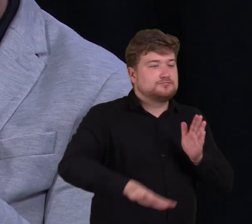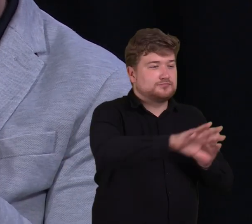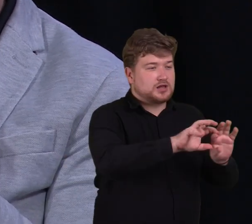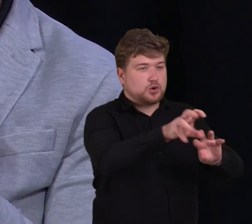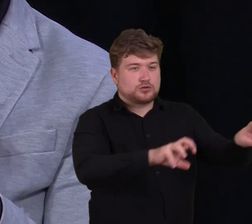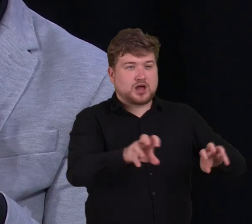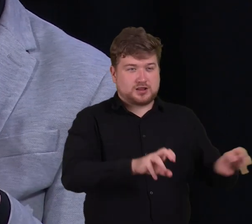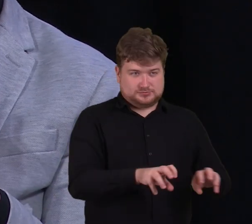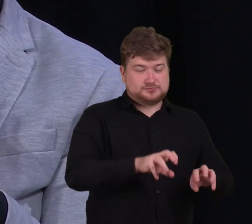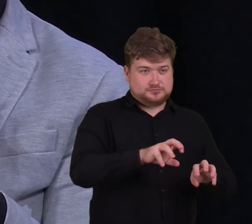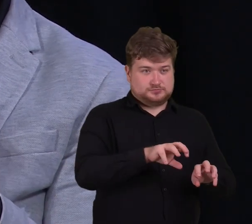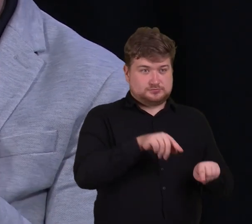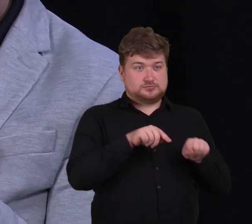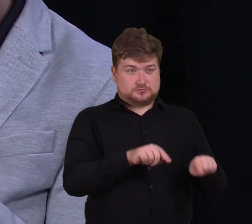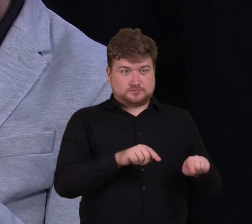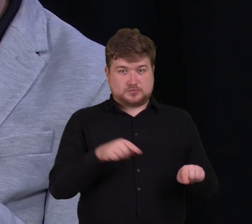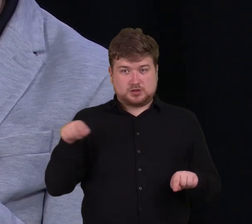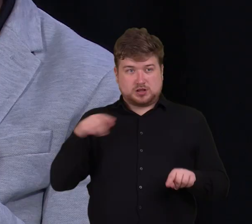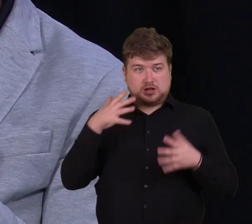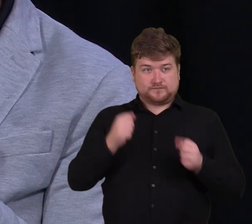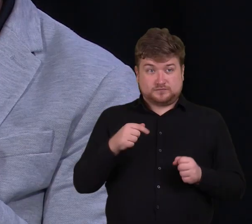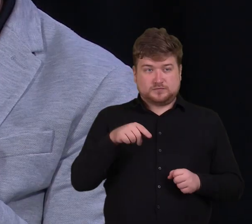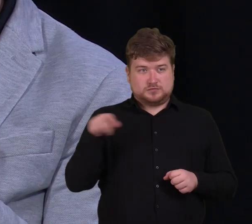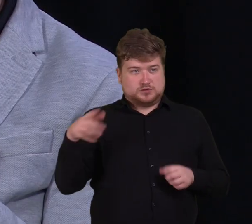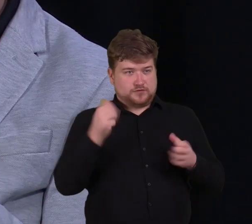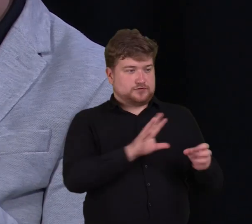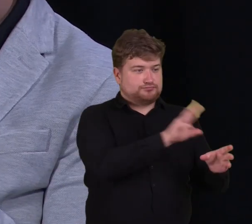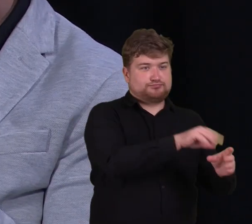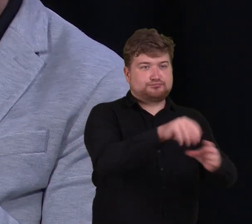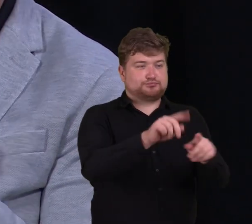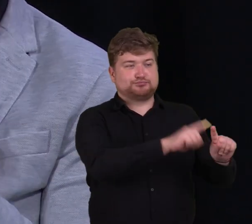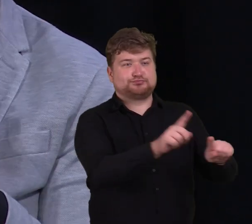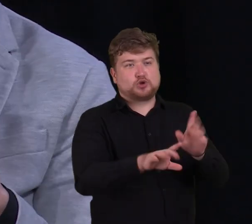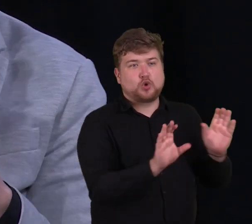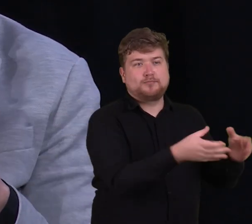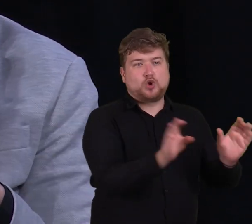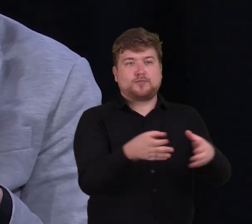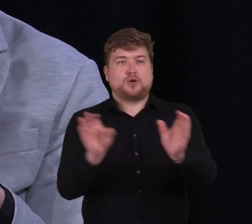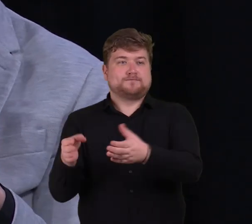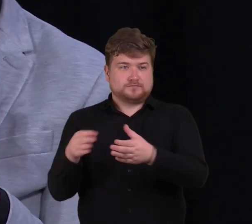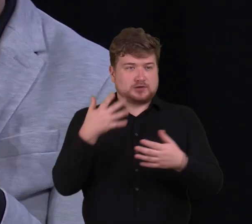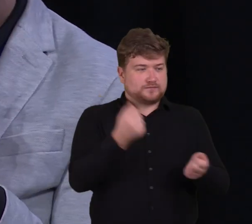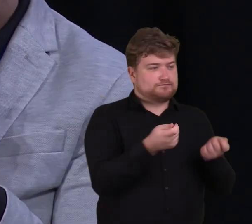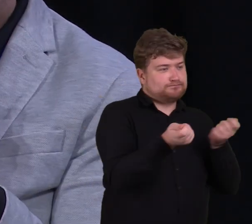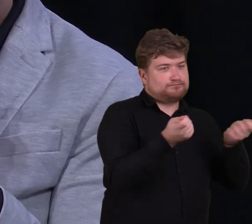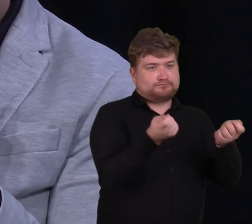committee. And steering committee, we have representative of CLLD, it means local action